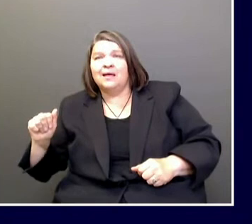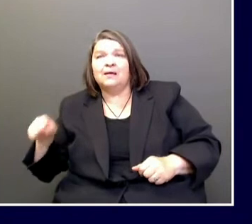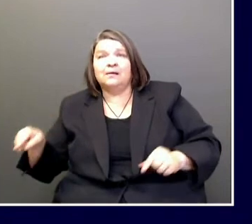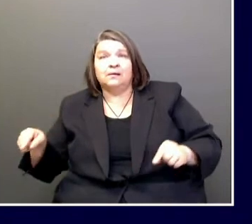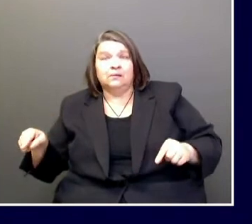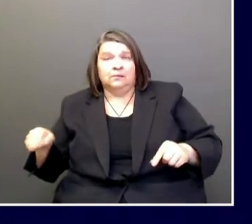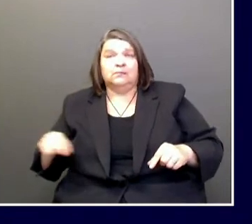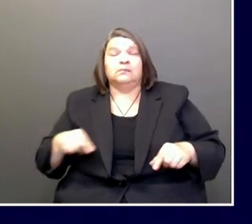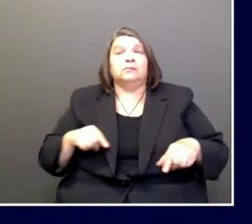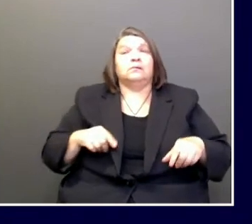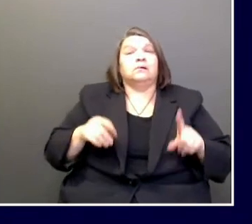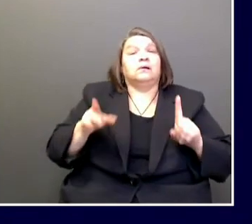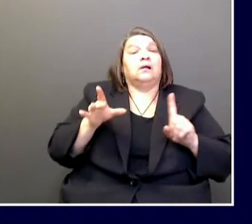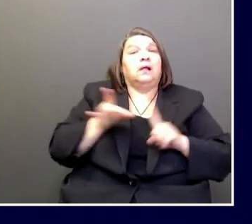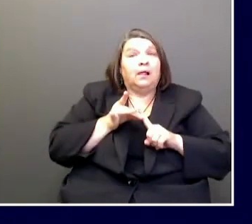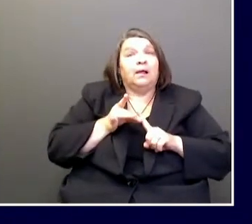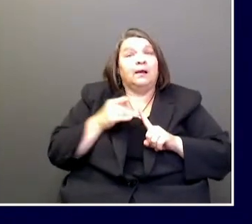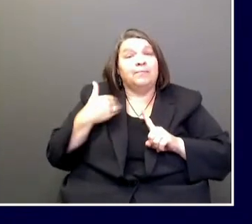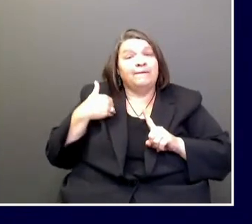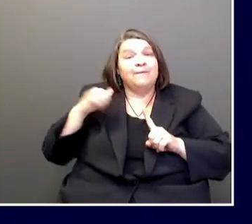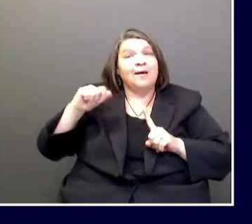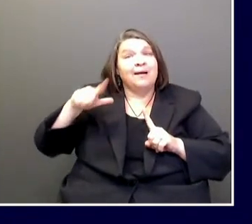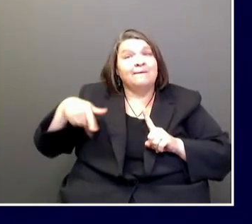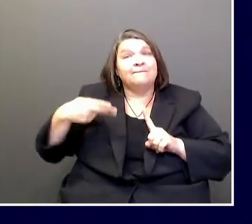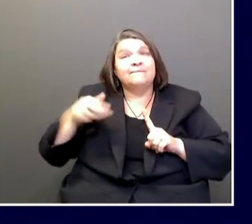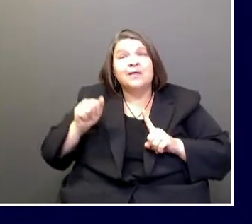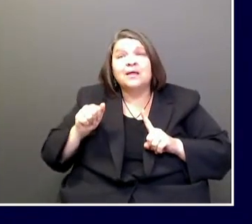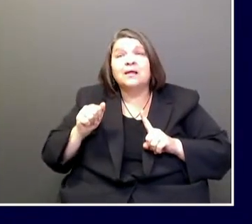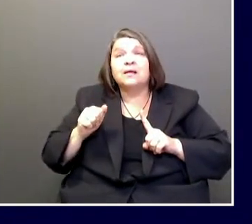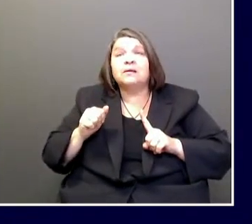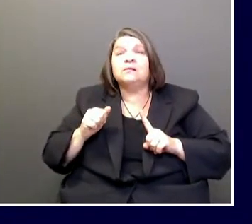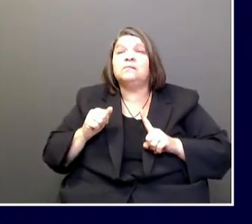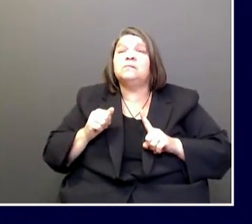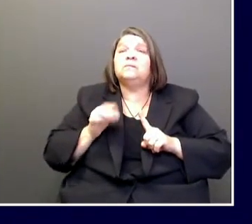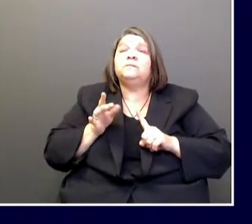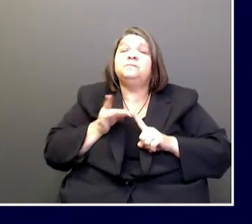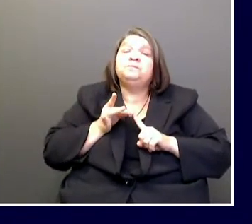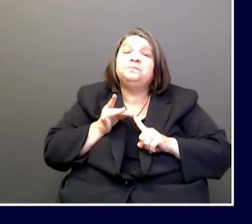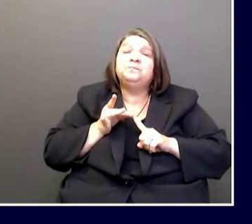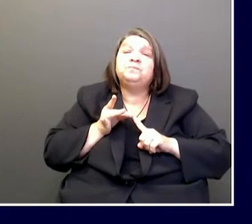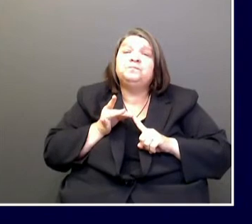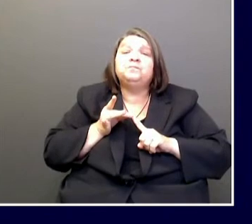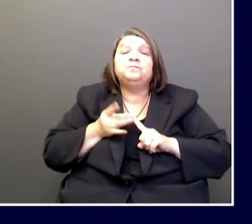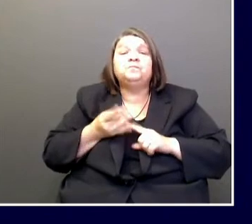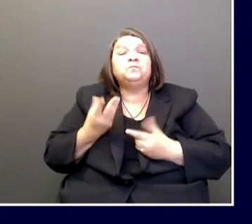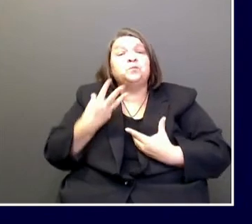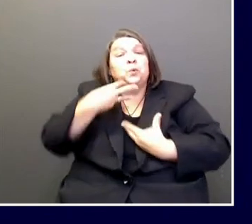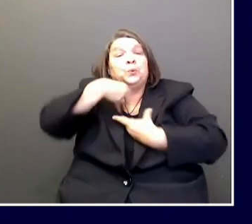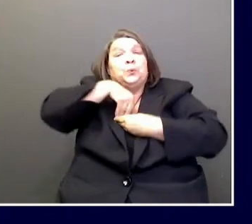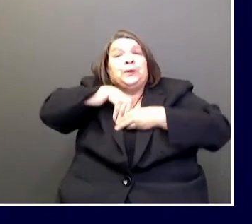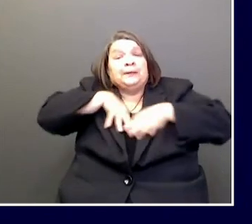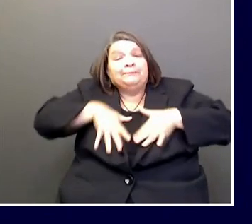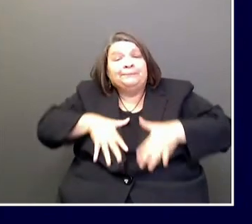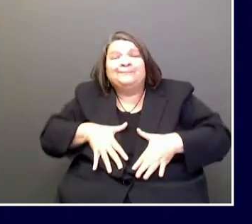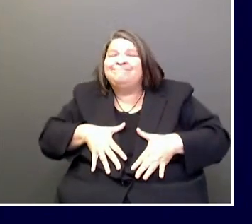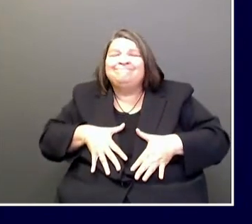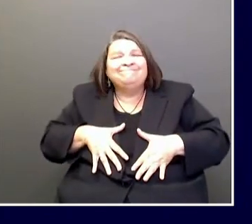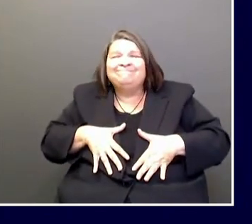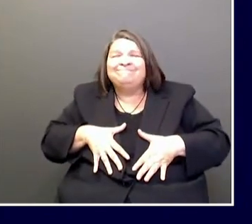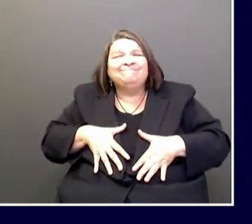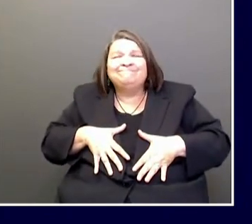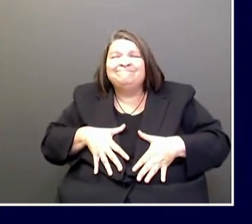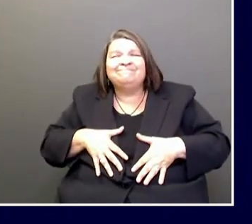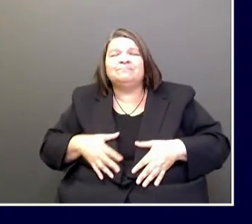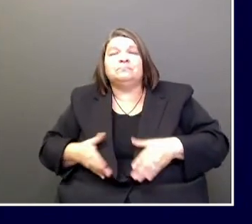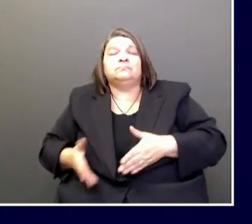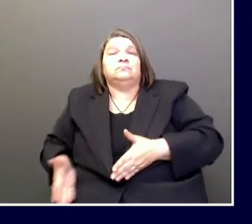barely registered. It was as if the virus never even got into their body. But with the Delta variant, the virus seems